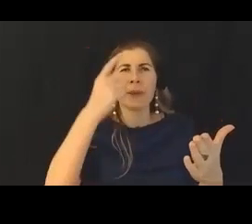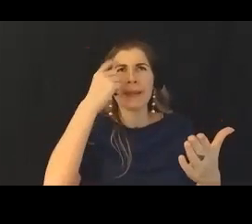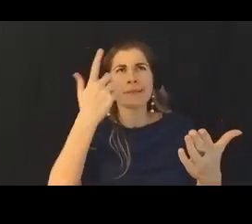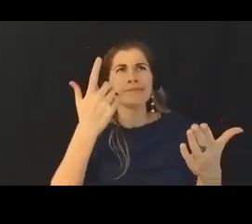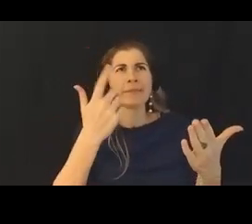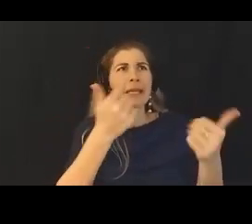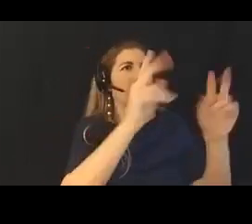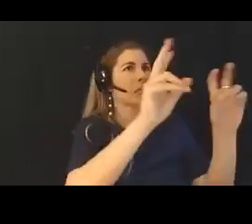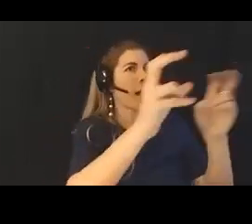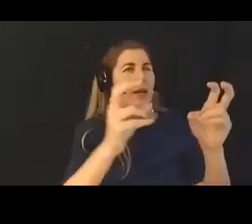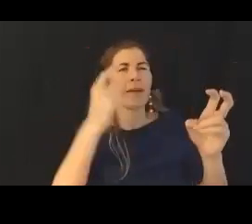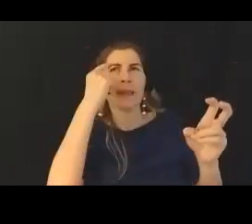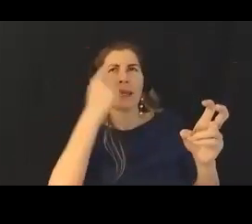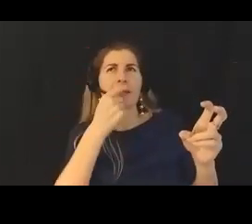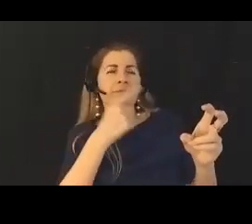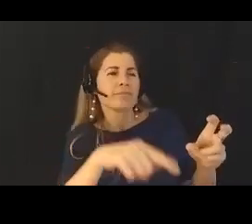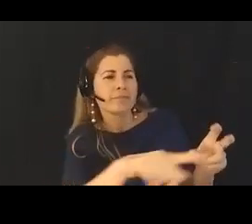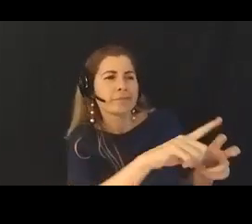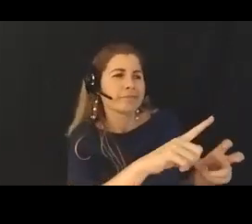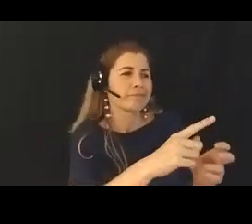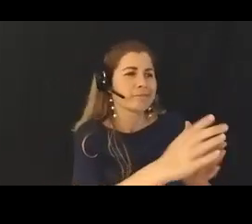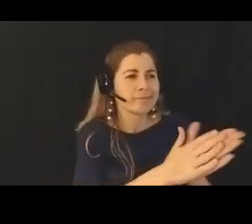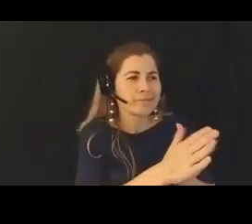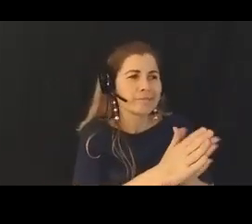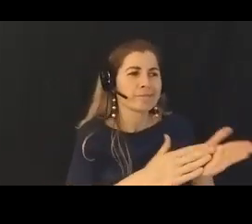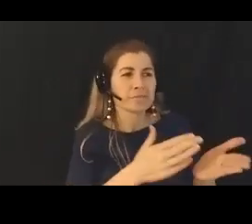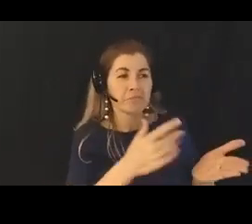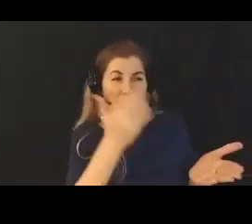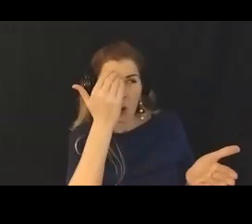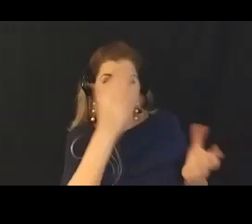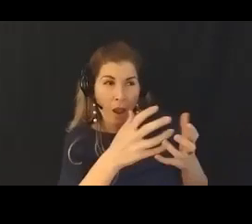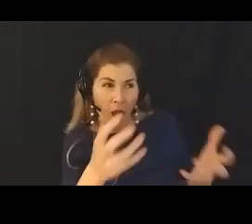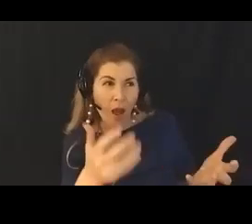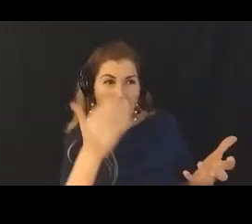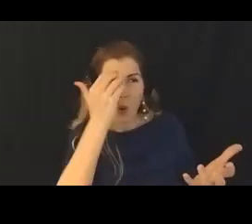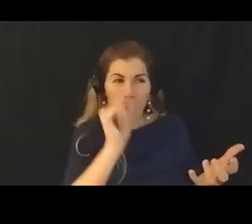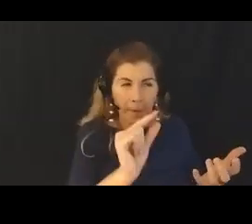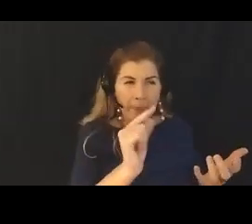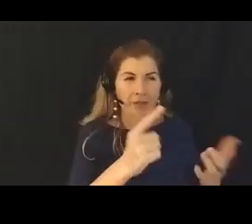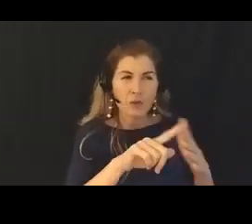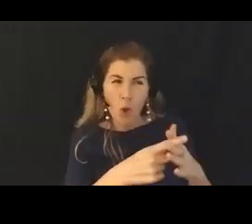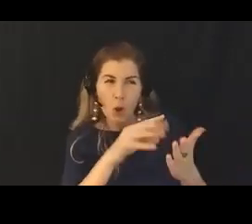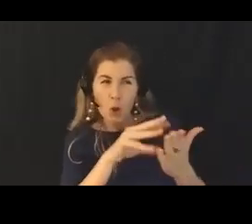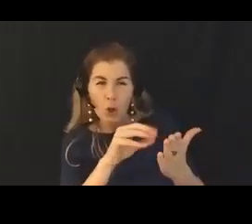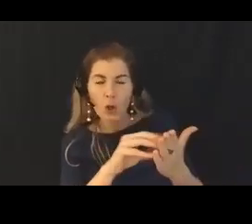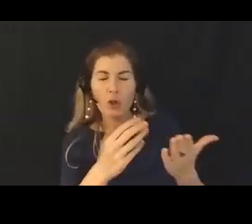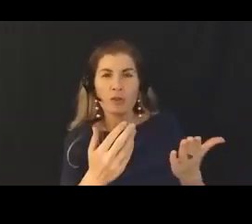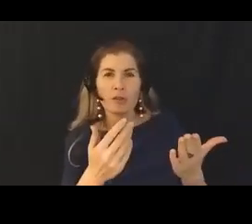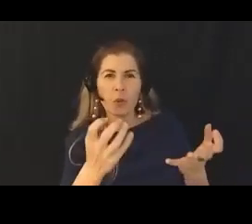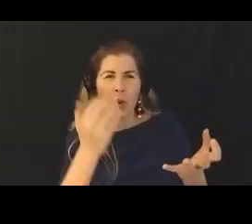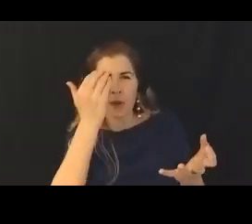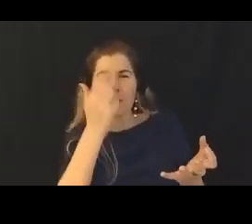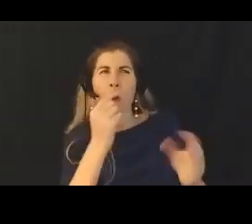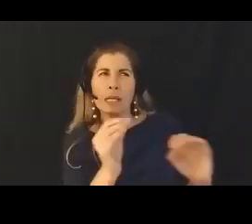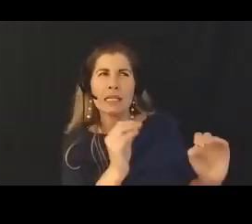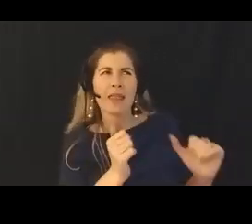as finding out what are the emotions in the room, what is the knowledge in the room. If you're teaching a theater class and you want to find out what do these students know already.